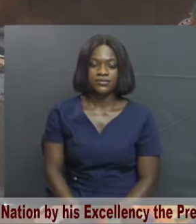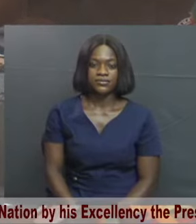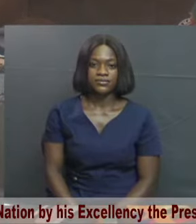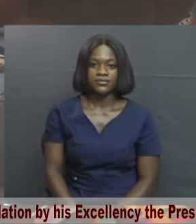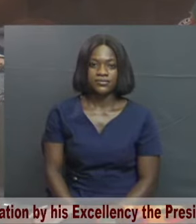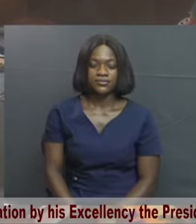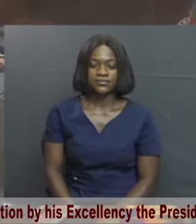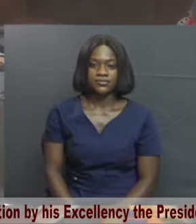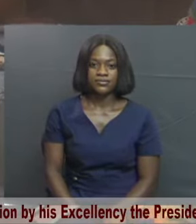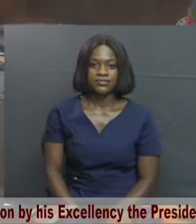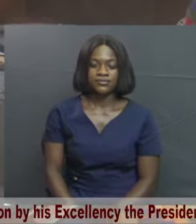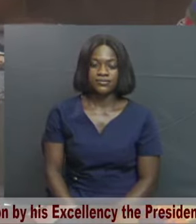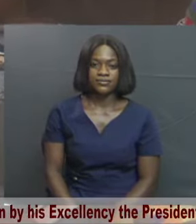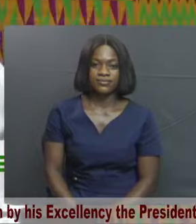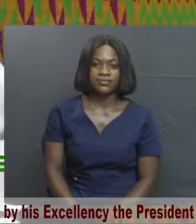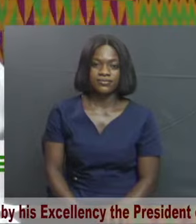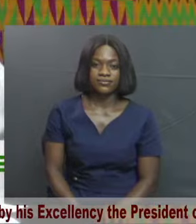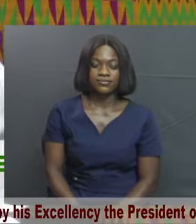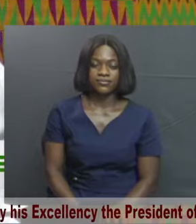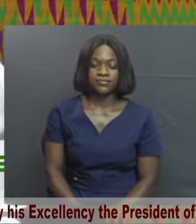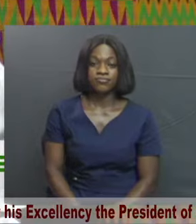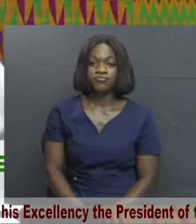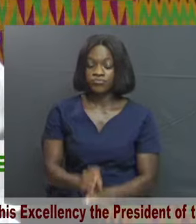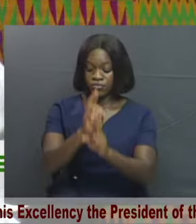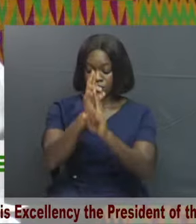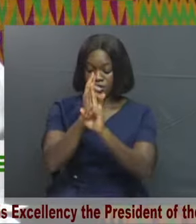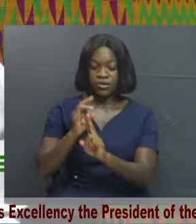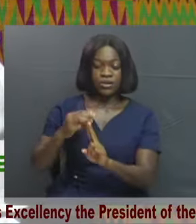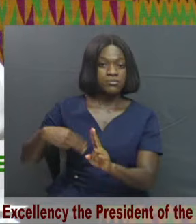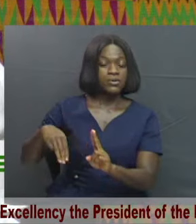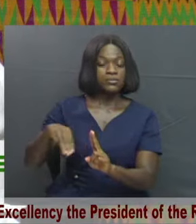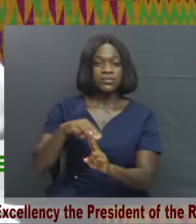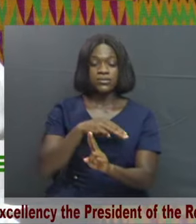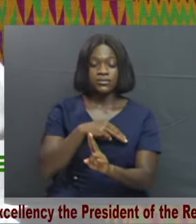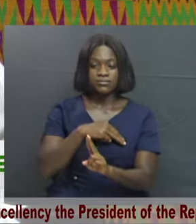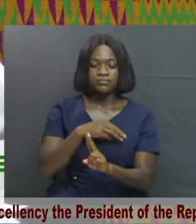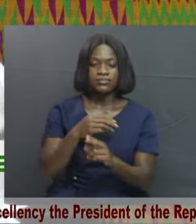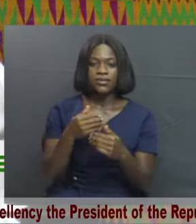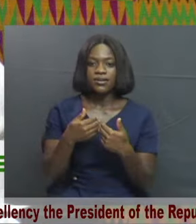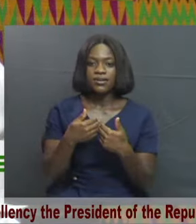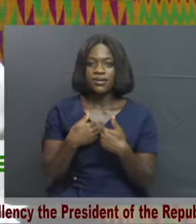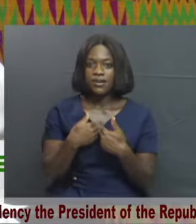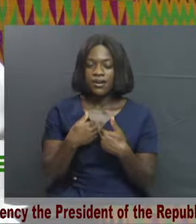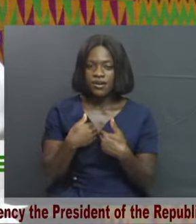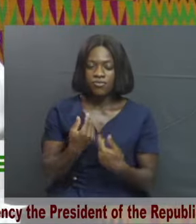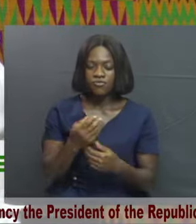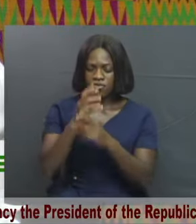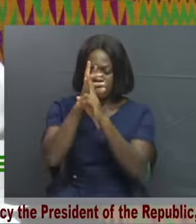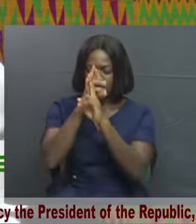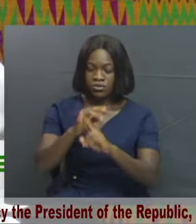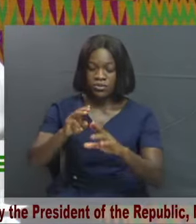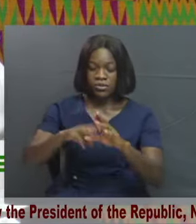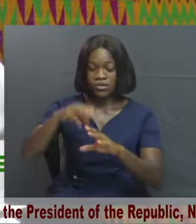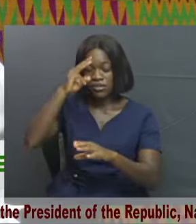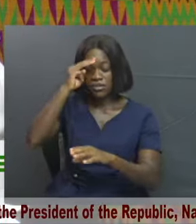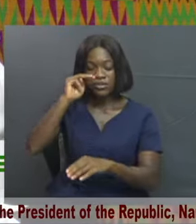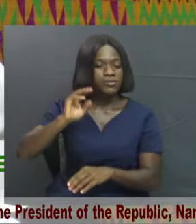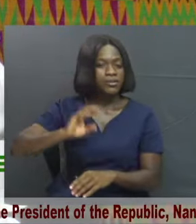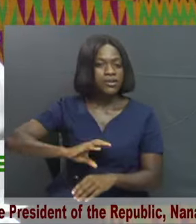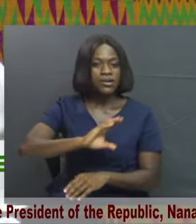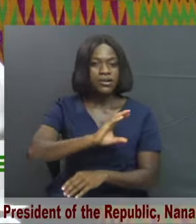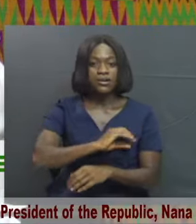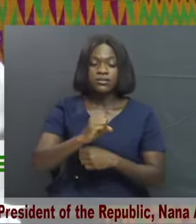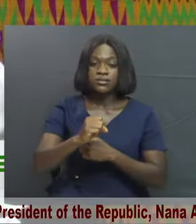honorable members we have our revered chairman of the Council of